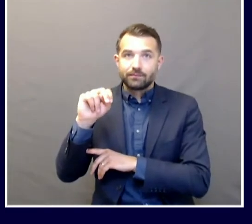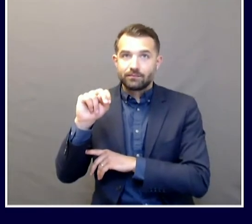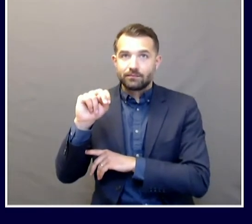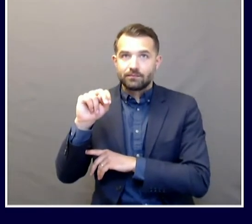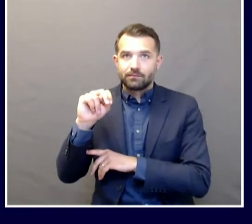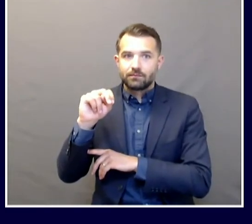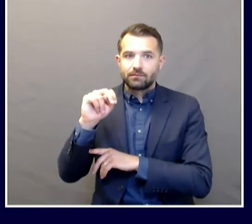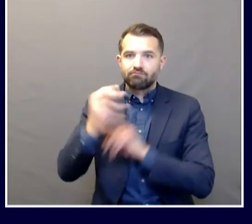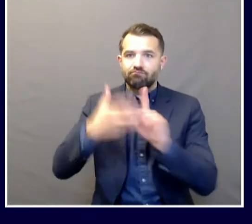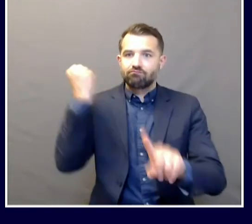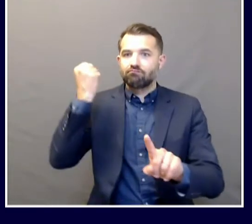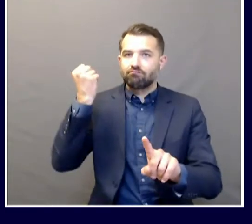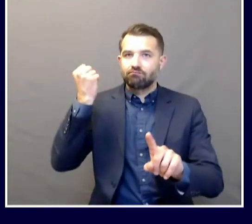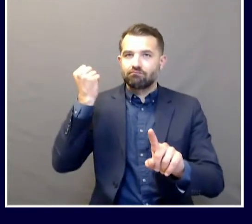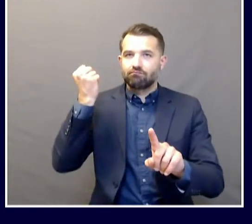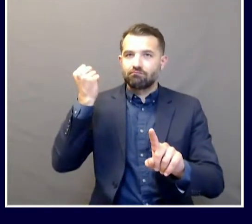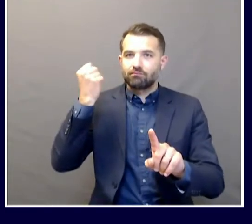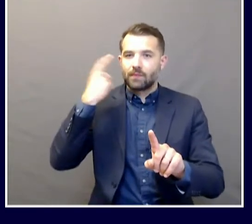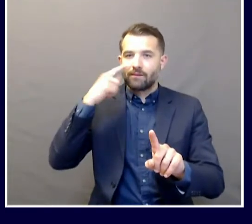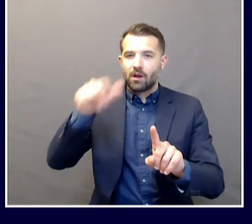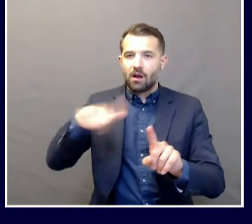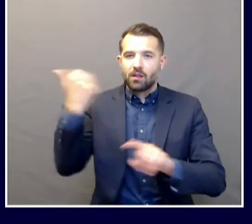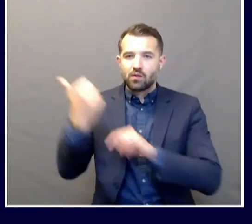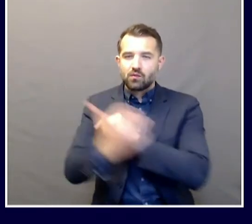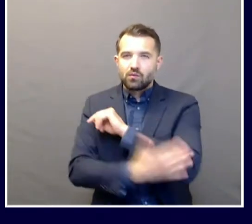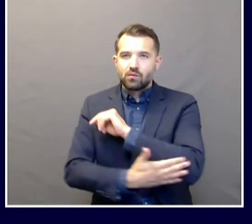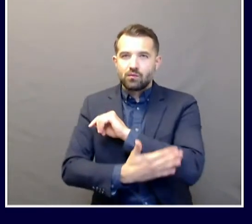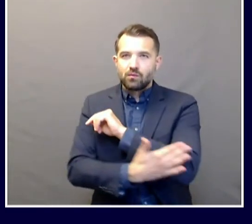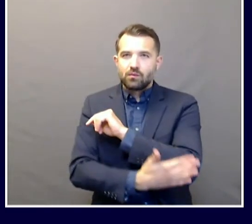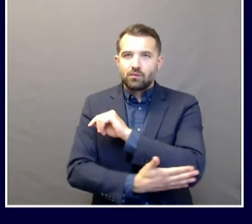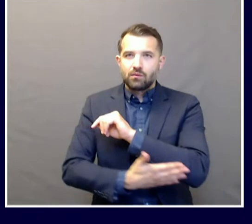I am the decider on.